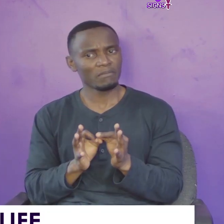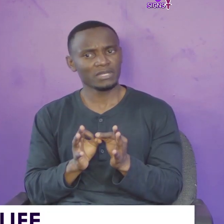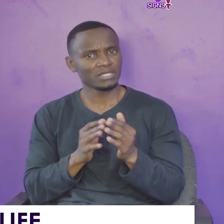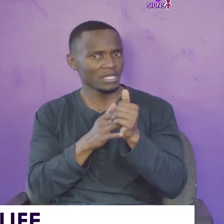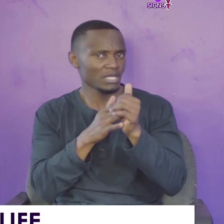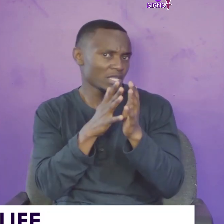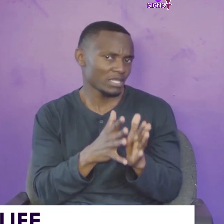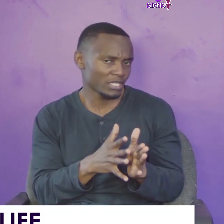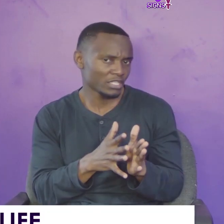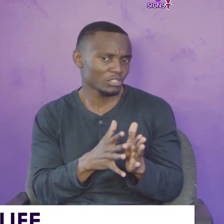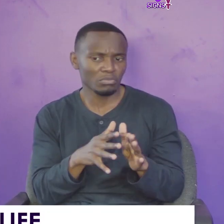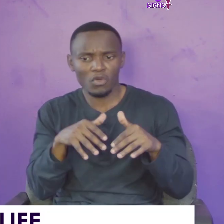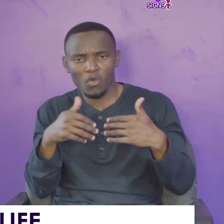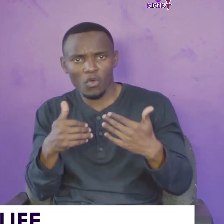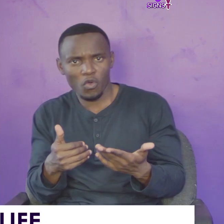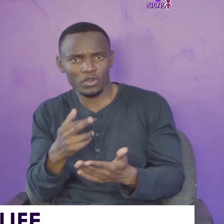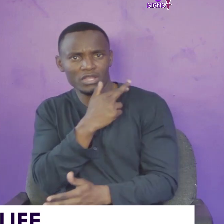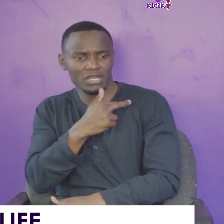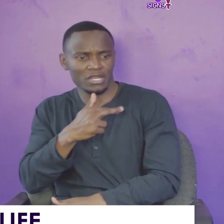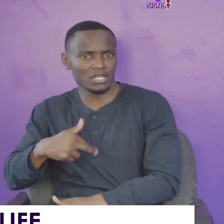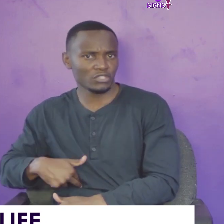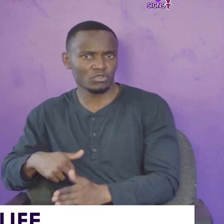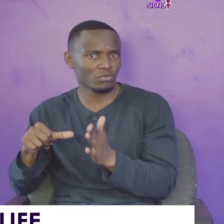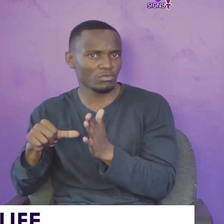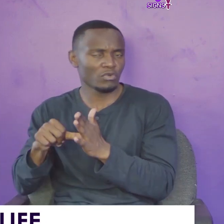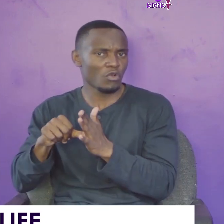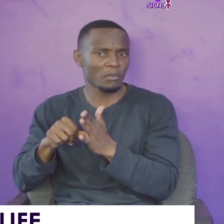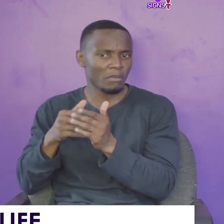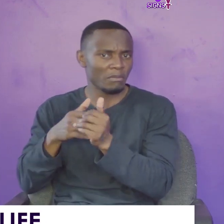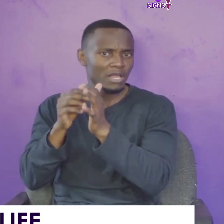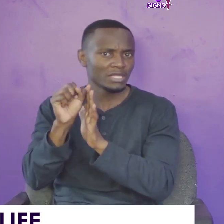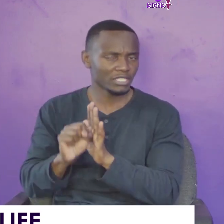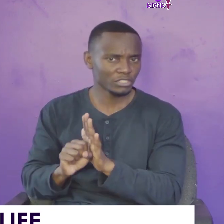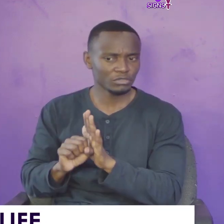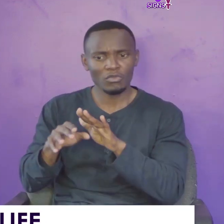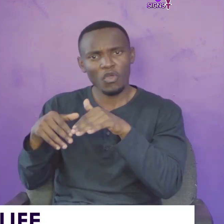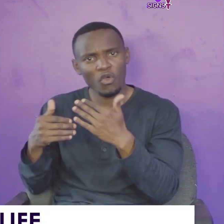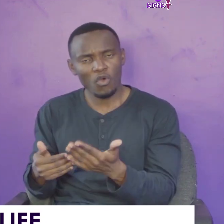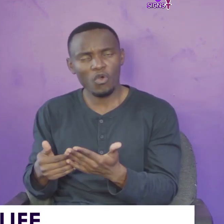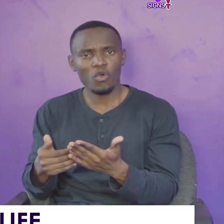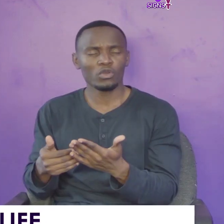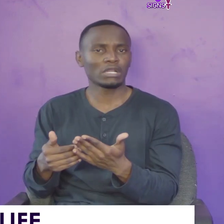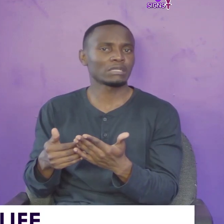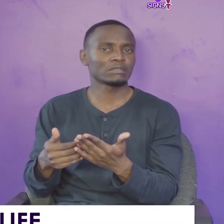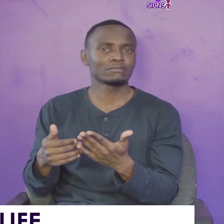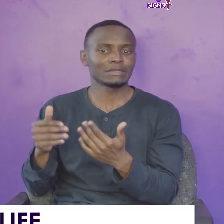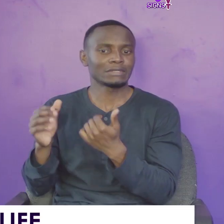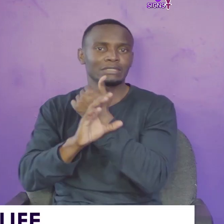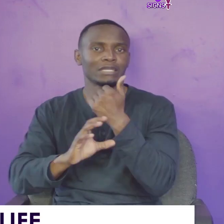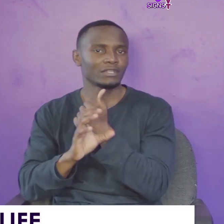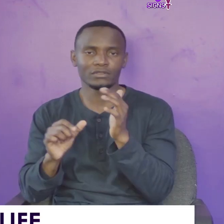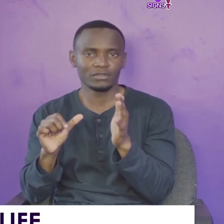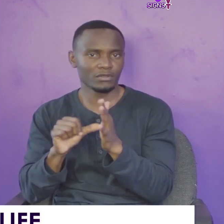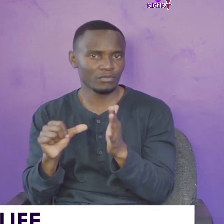our religious settings leadership? Is the problem of our country leadership? Is the problem of